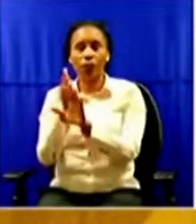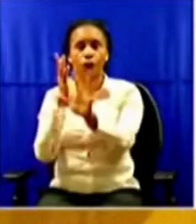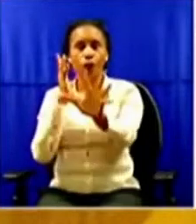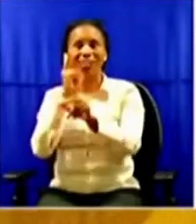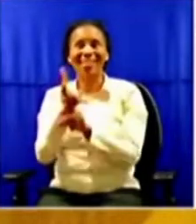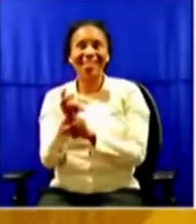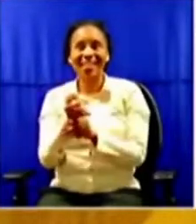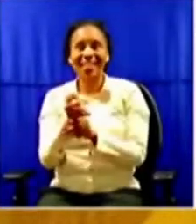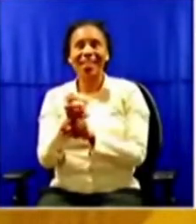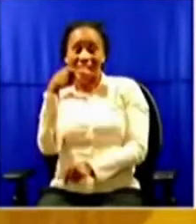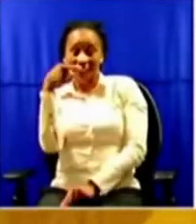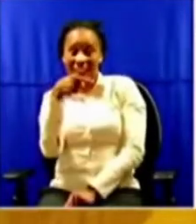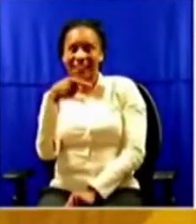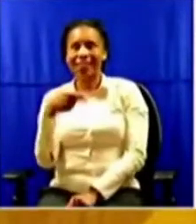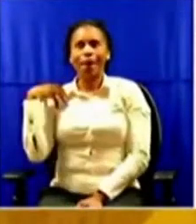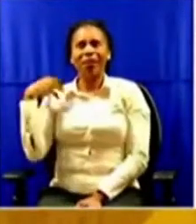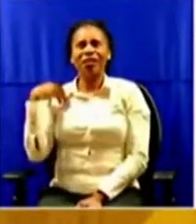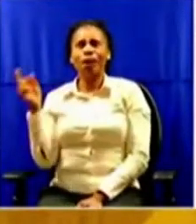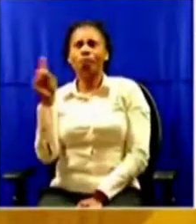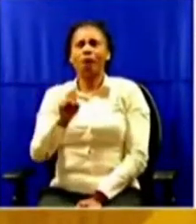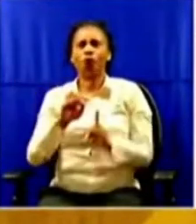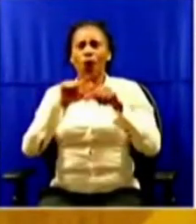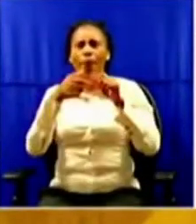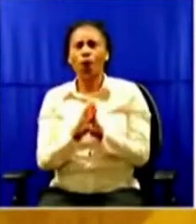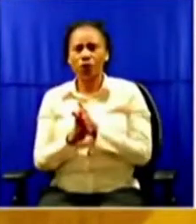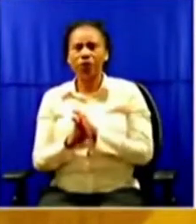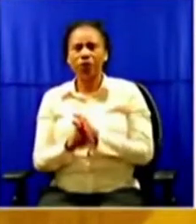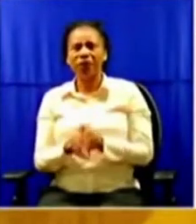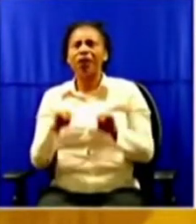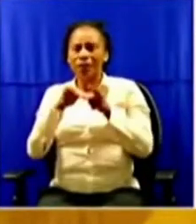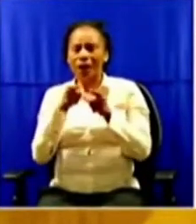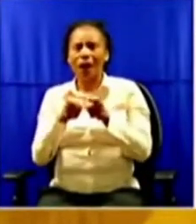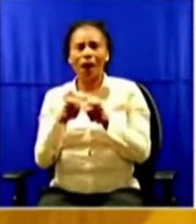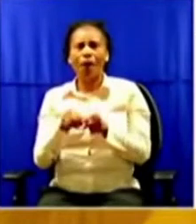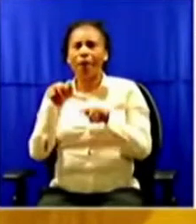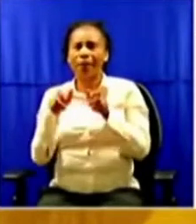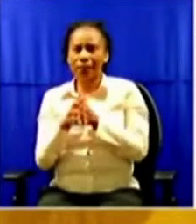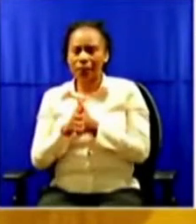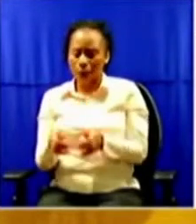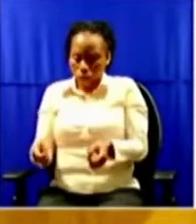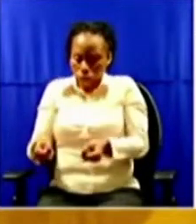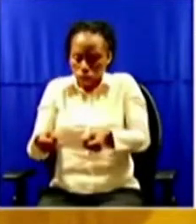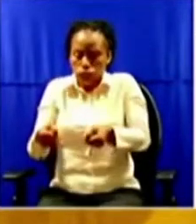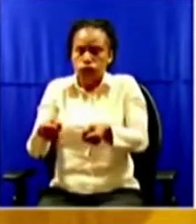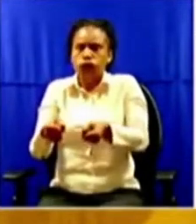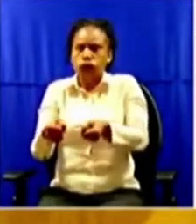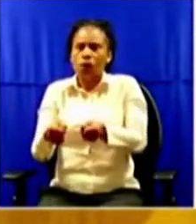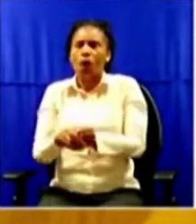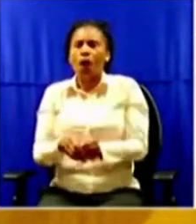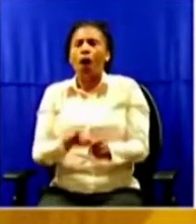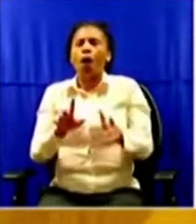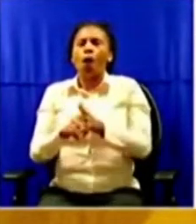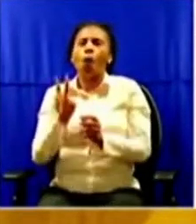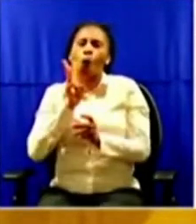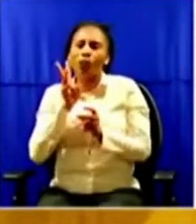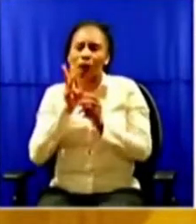minister coming now to speak at douses with her water cannon as they wait for their COVID grant. The fact